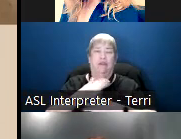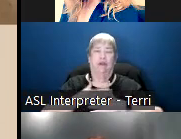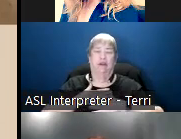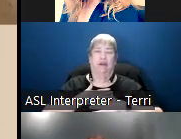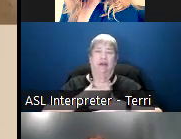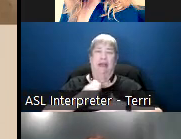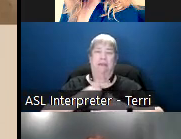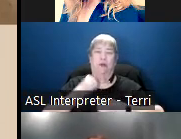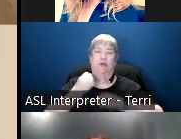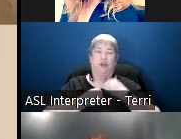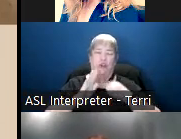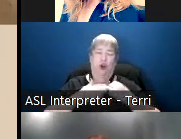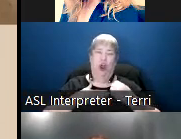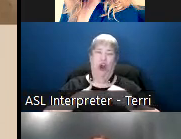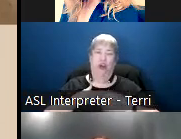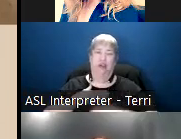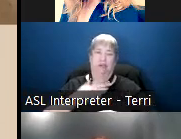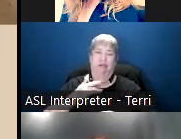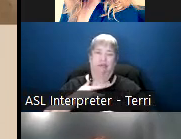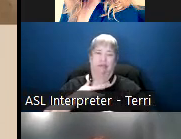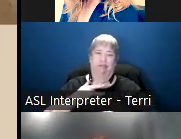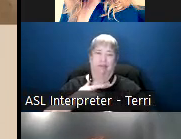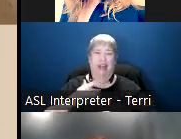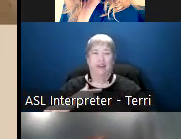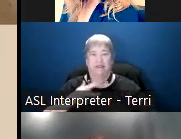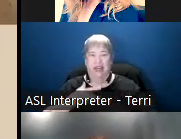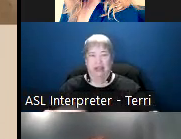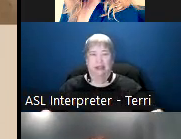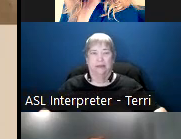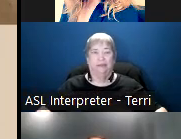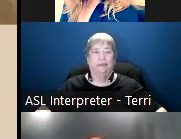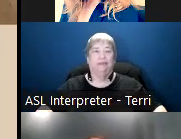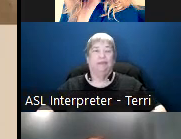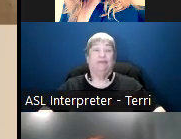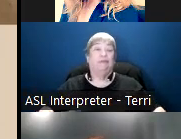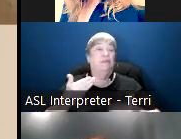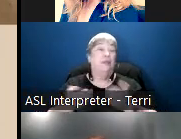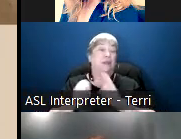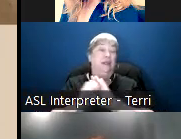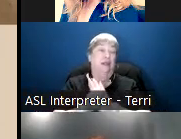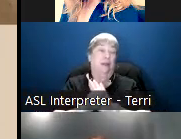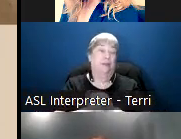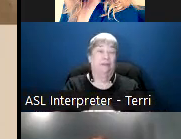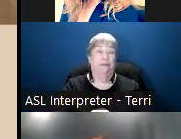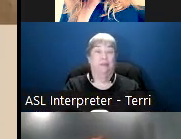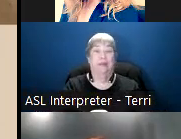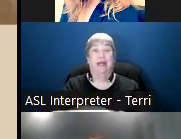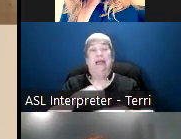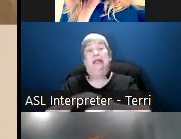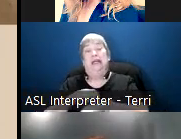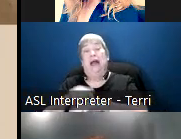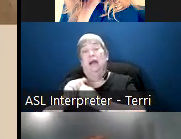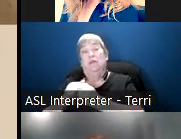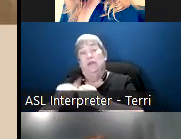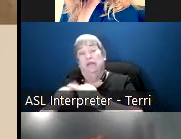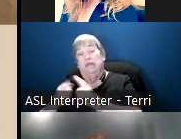mind. Now it's about your heart and your feelings. So some examples of emotional self-care are spending time with